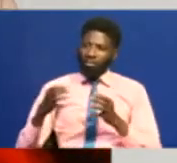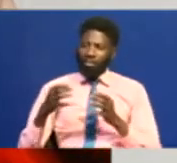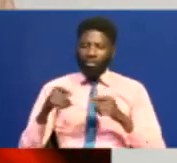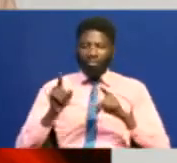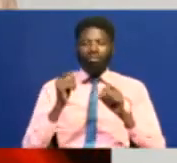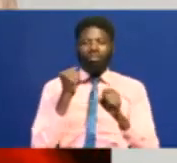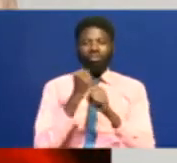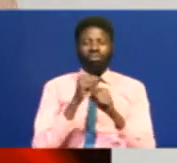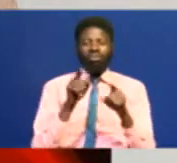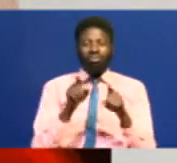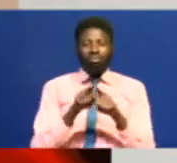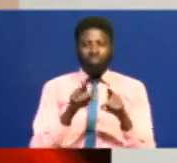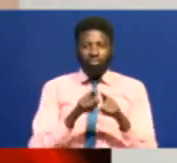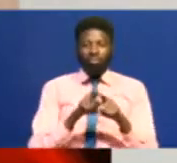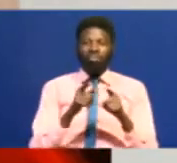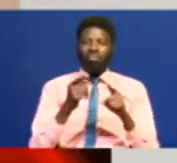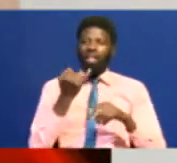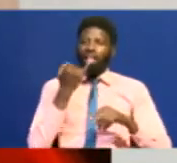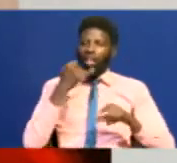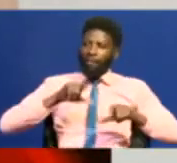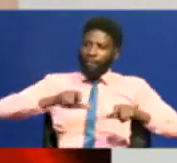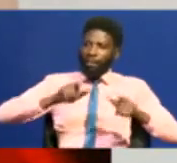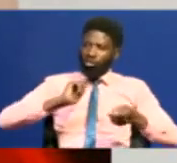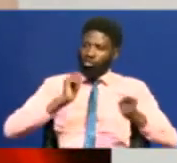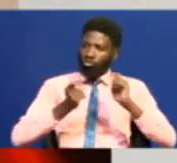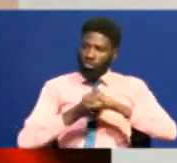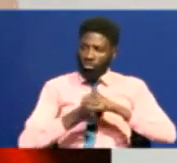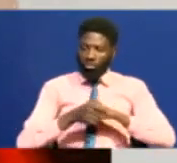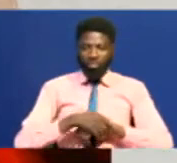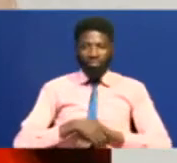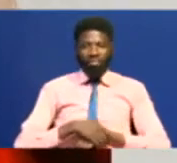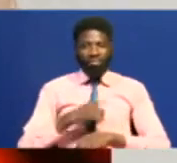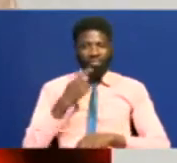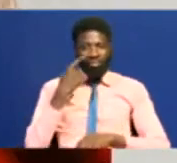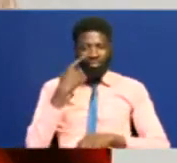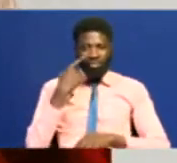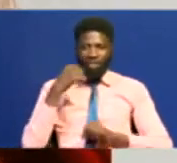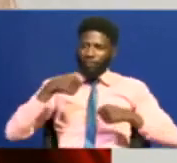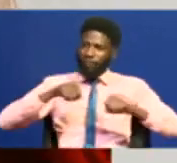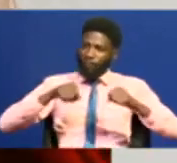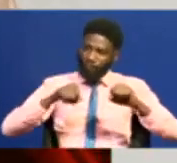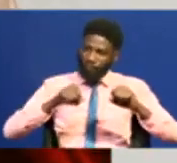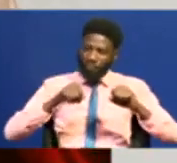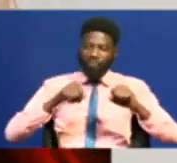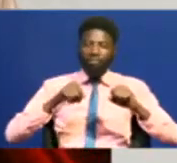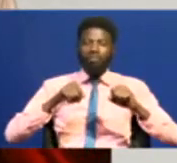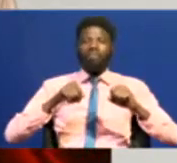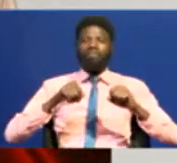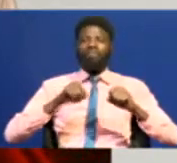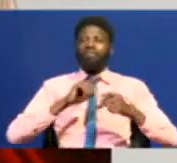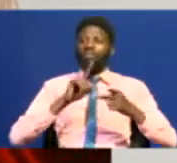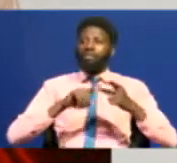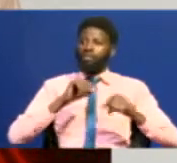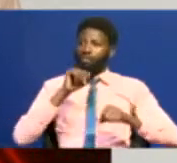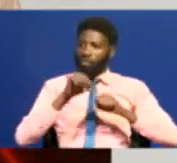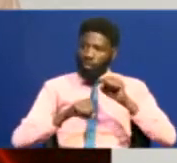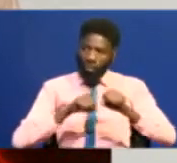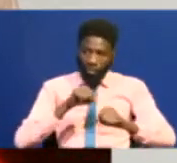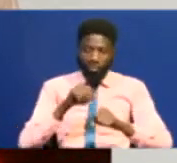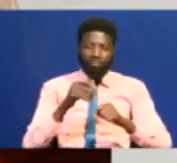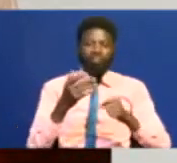revolutionary battery switching. There we see, that is for the two-wheelers, motorbikes, as well as bikes. Mm-hmm.